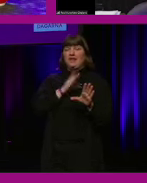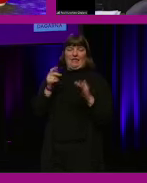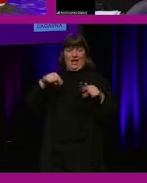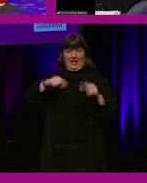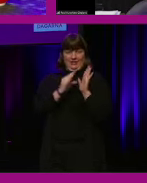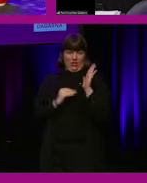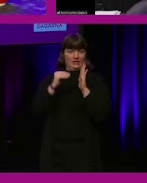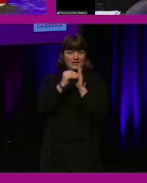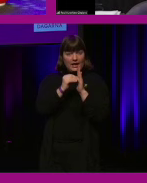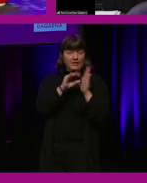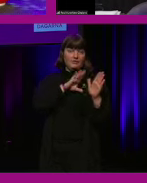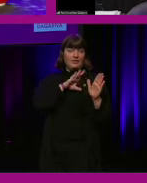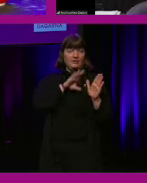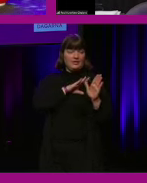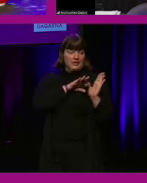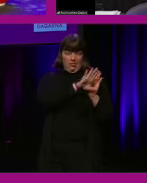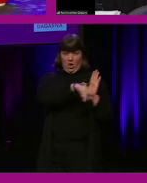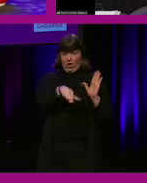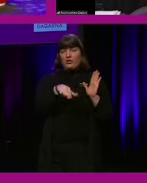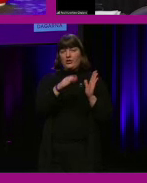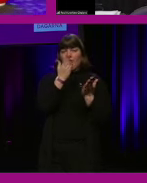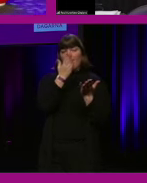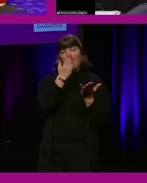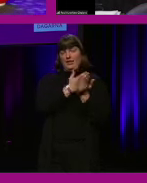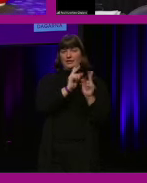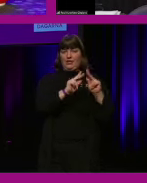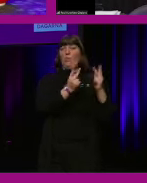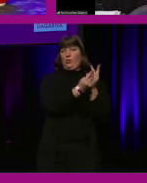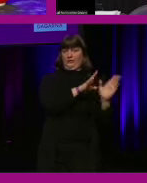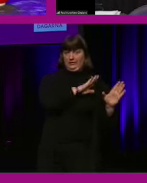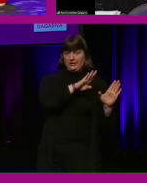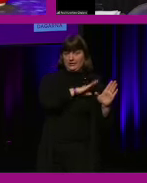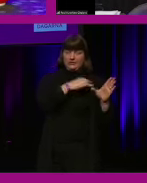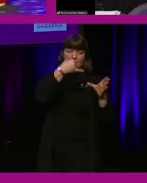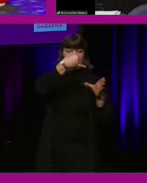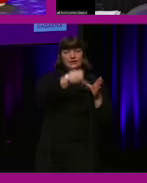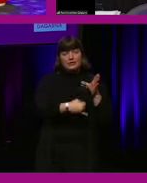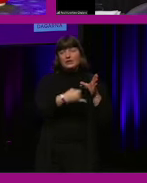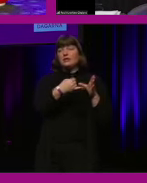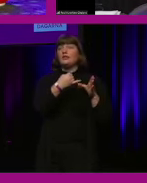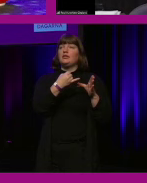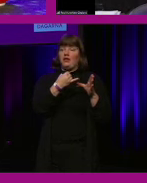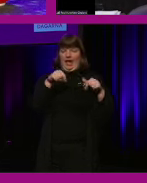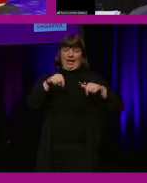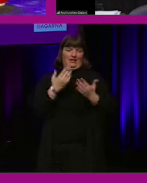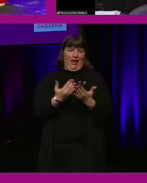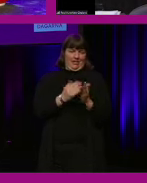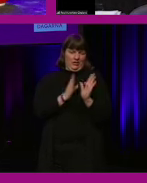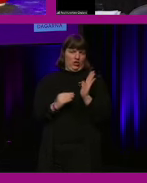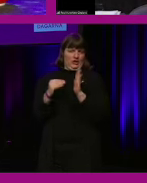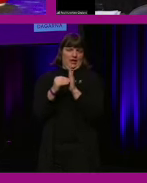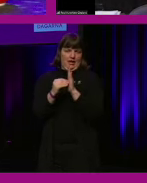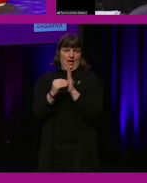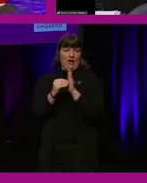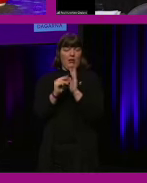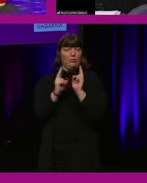Zealand, the Children's Rights Commission. They include, in this country, in New Zealand,